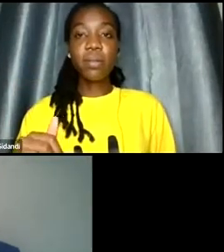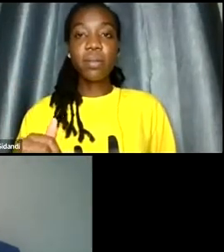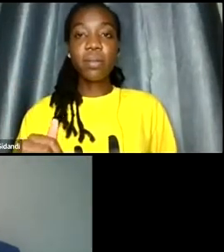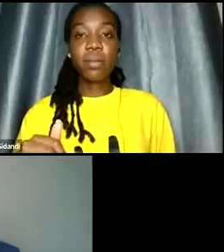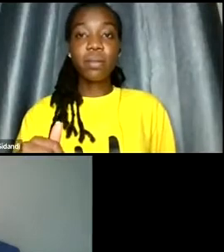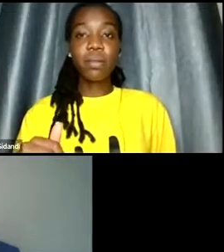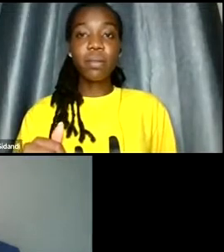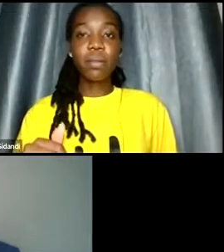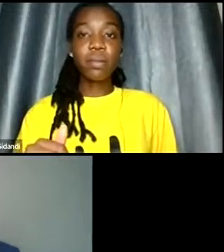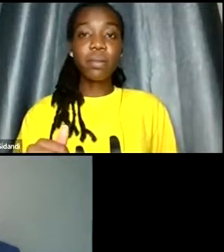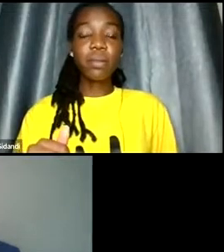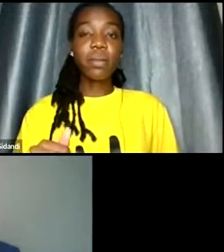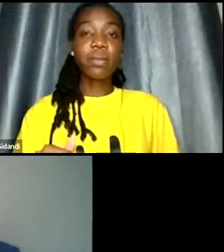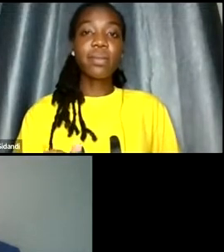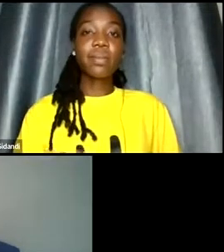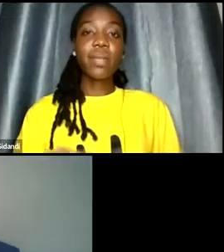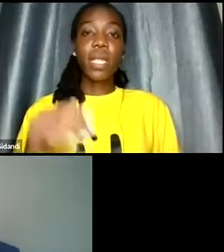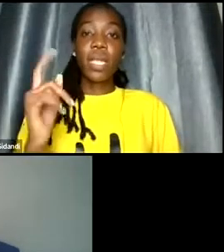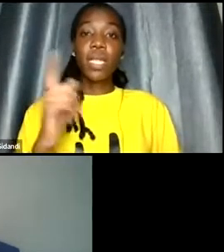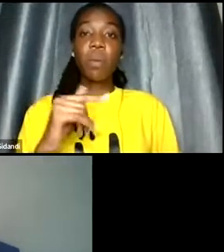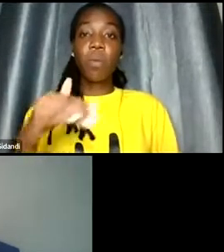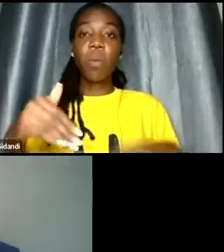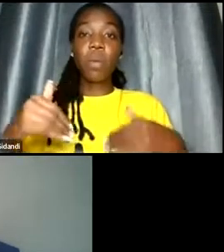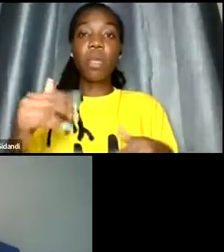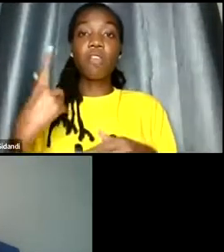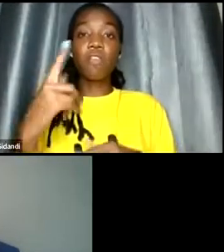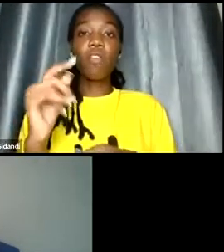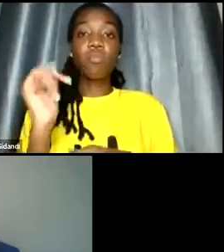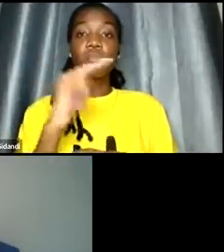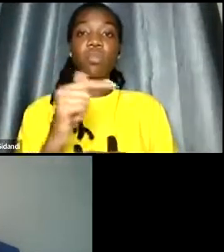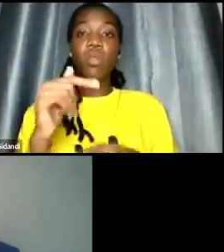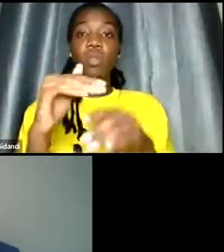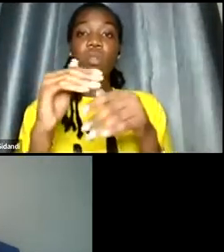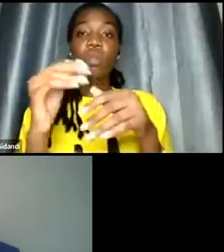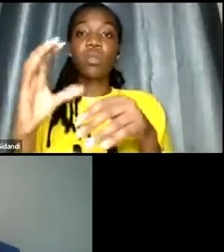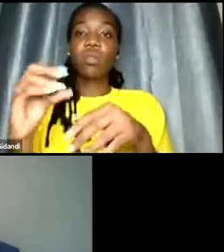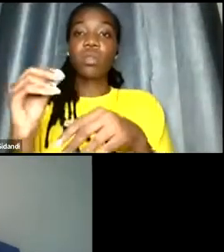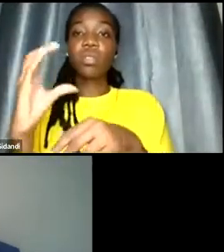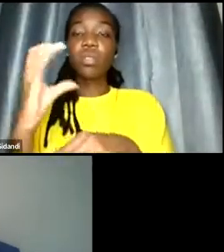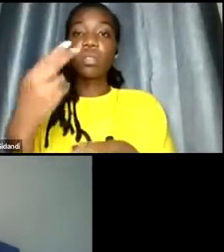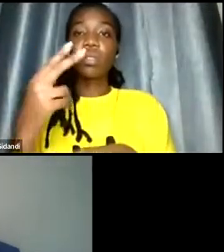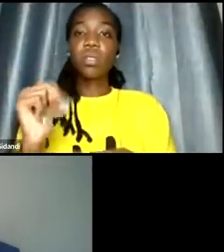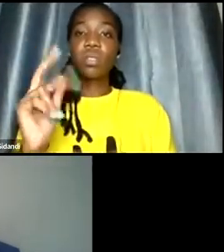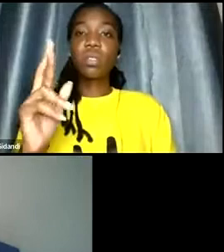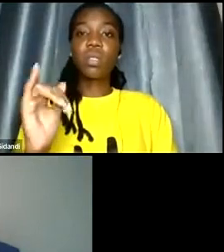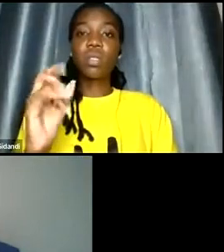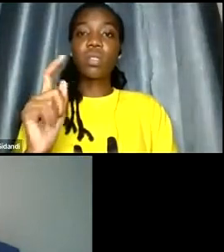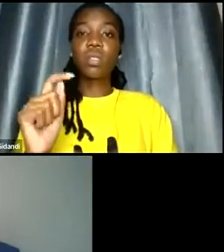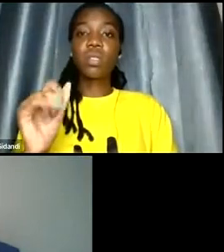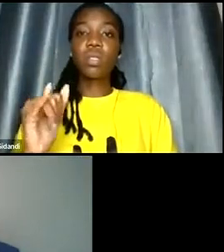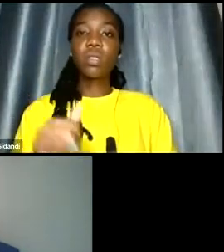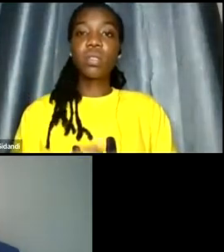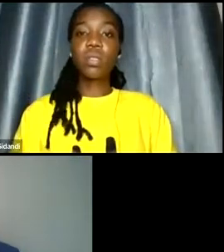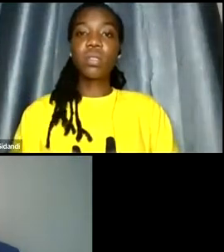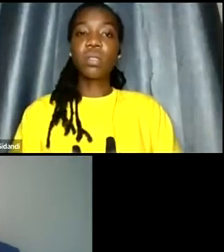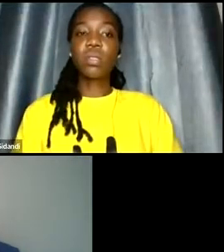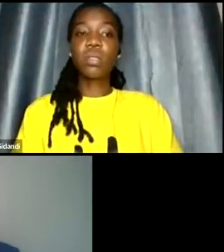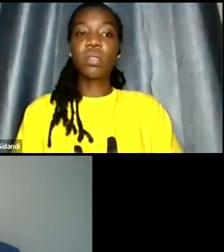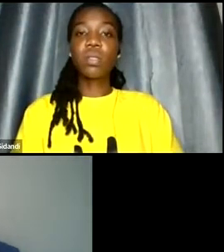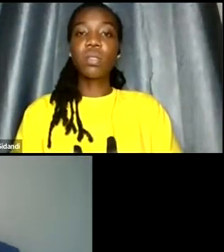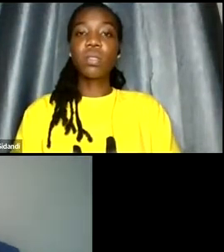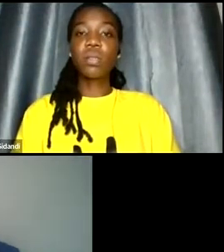Okay, as we wait for Rehema, we can take it from Charity Njeri. Charity, please unmute yourself.